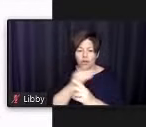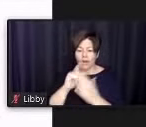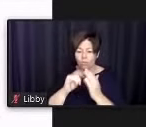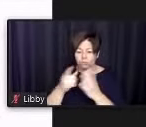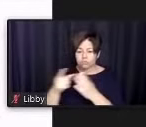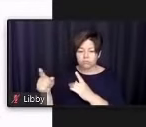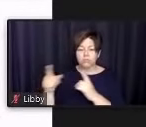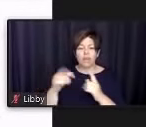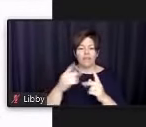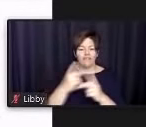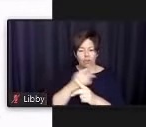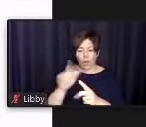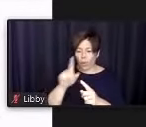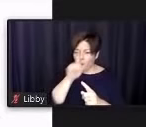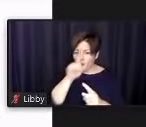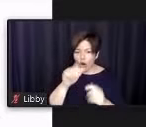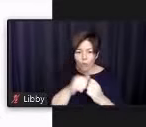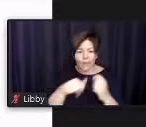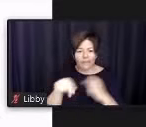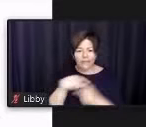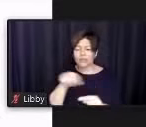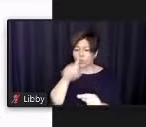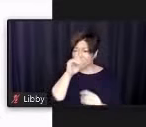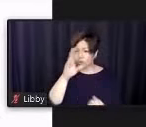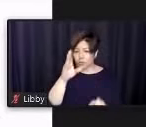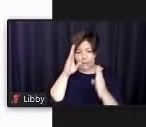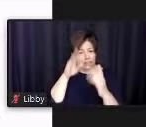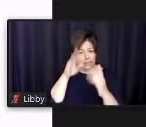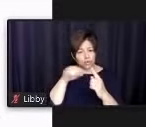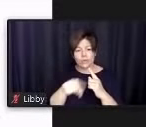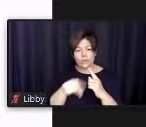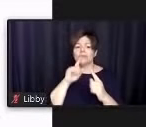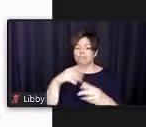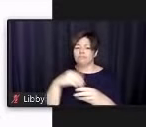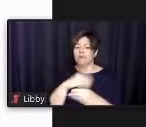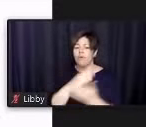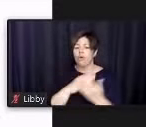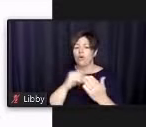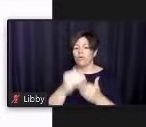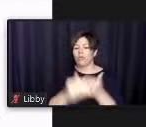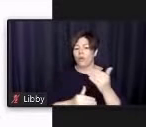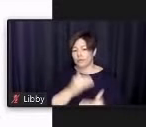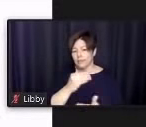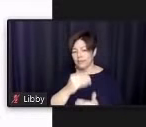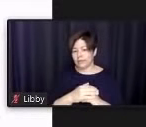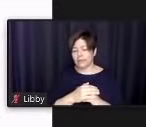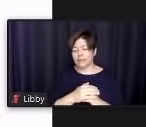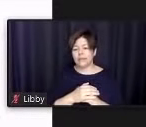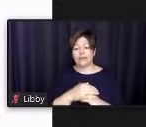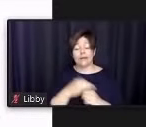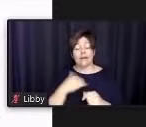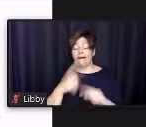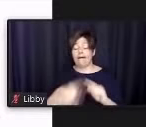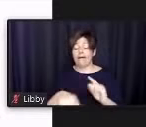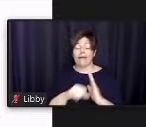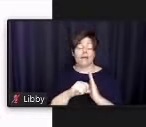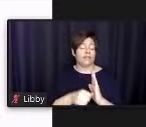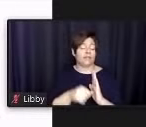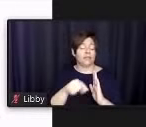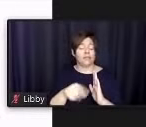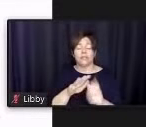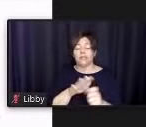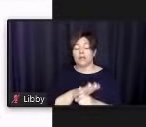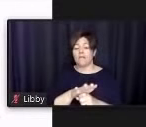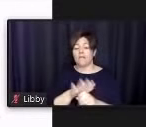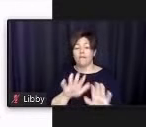about where we are with this, and you need to pay attention to this as a part of the process. And I can't emphasize this enough. The child